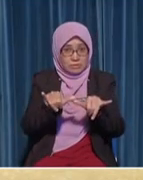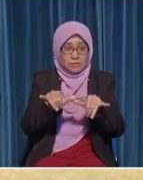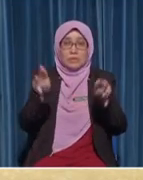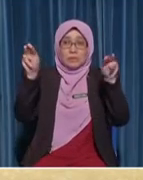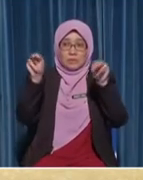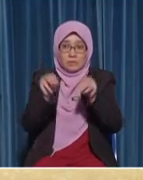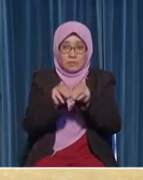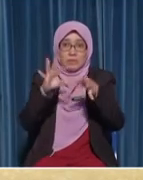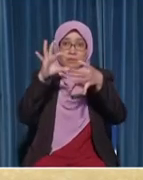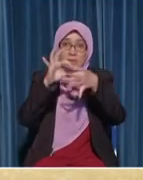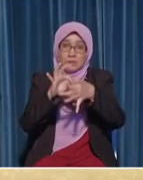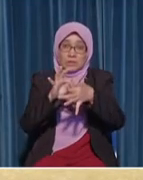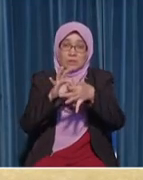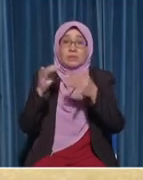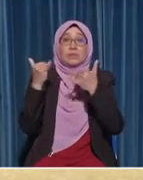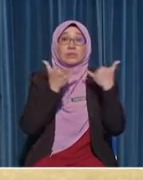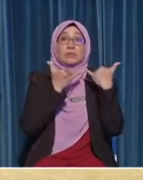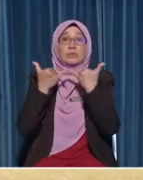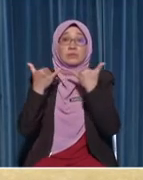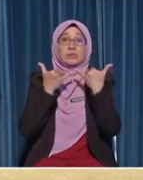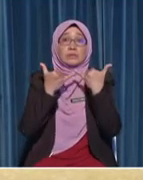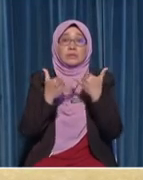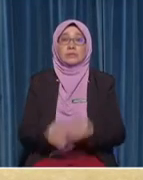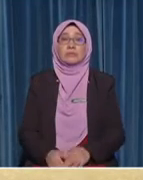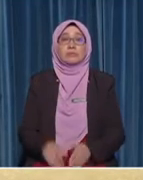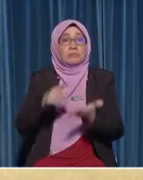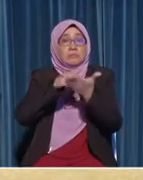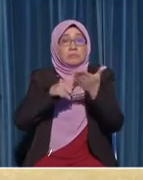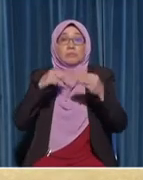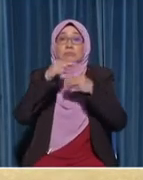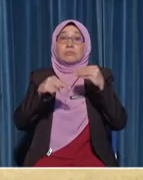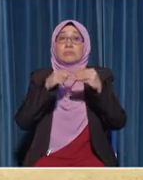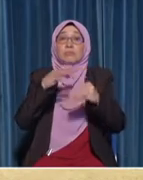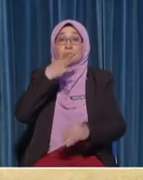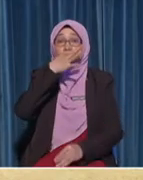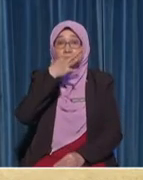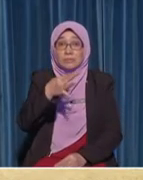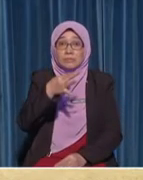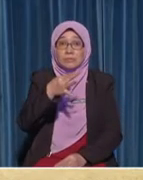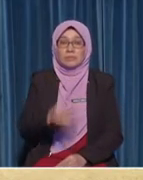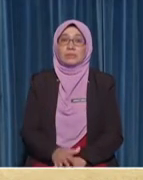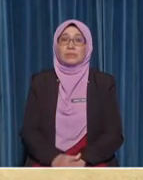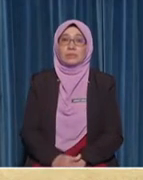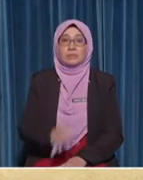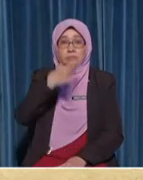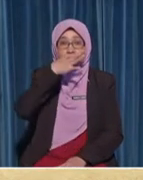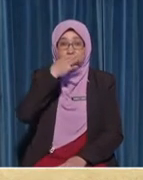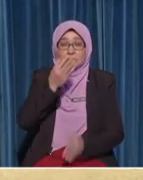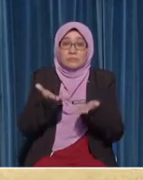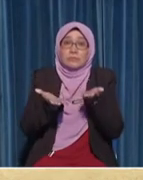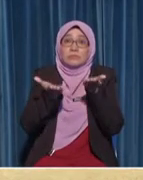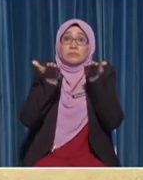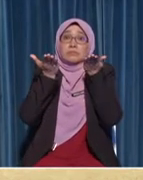watermelon. What about strawberry? The strawberry is lighter than